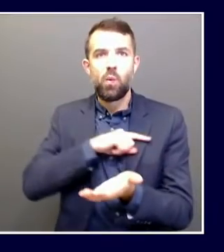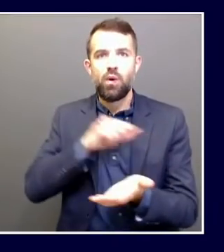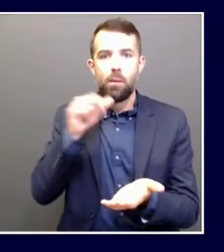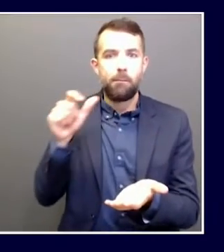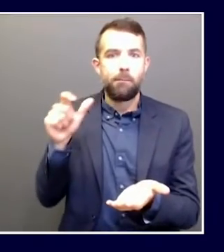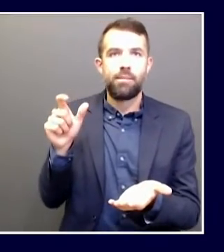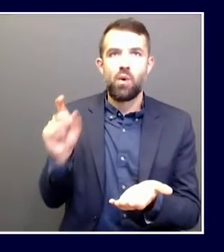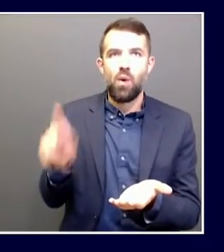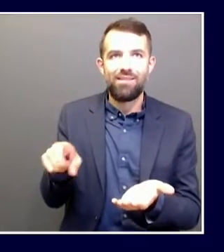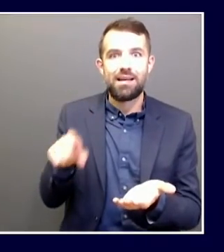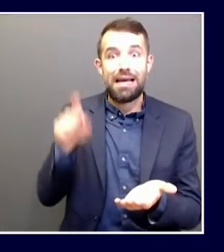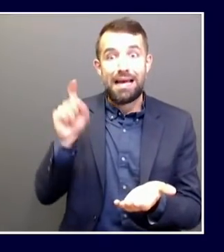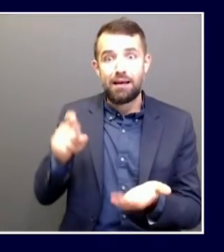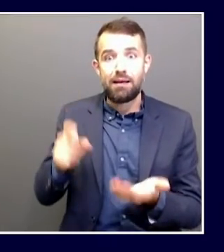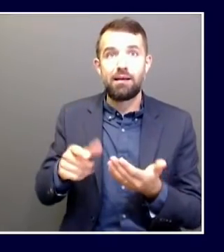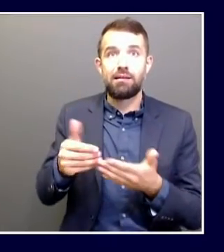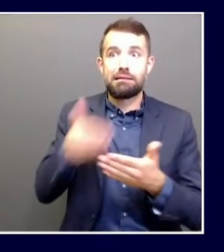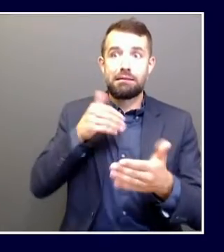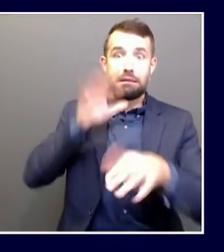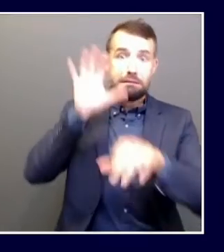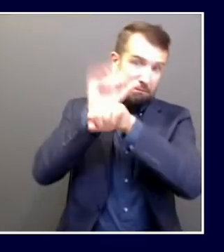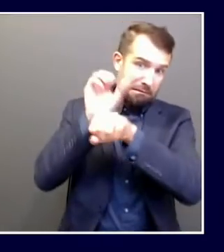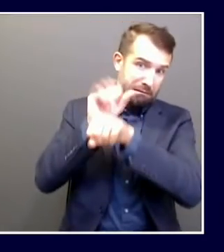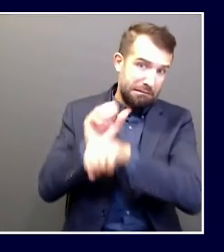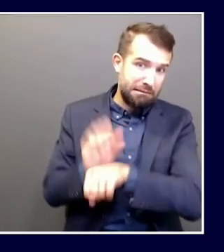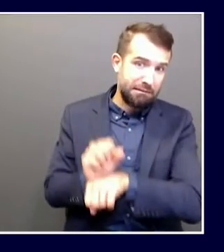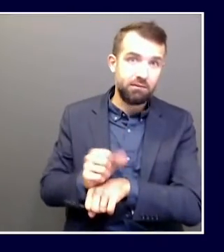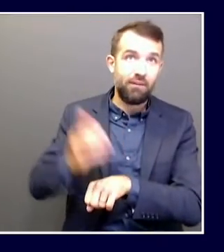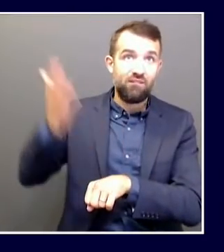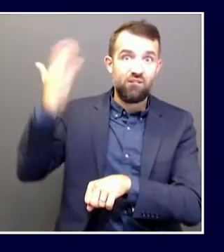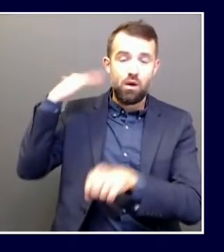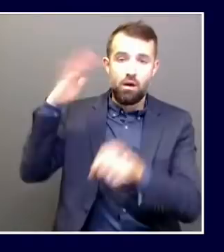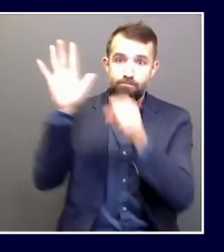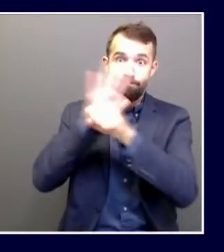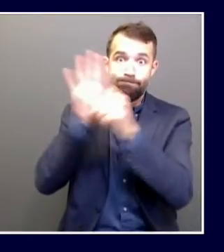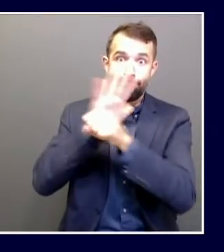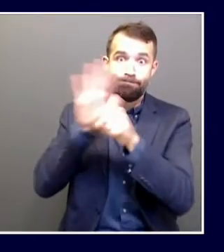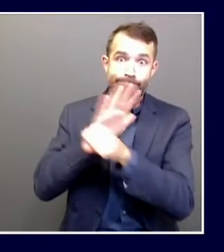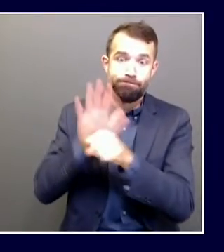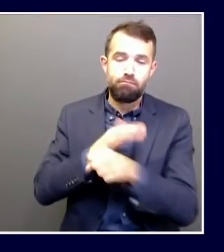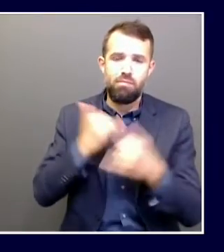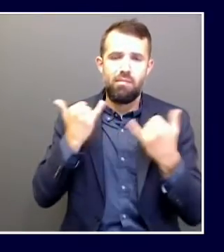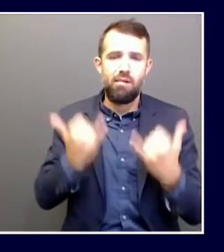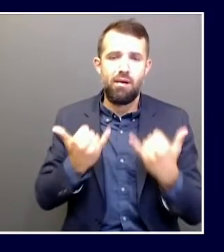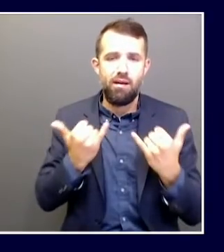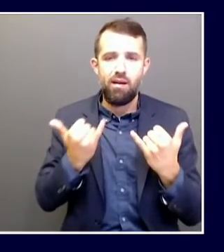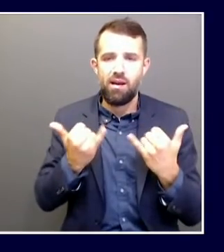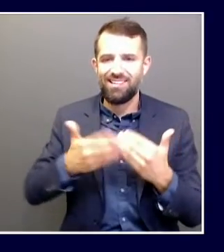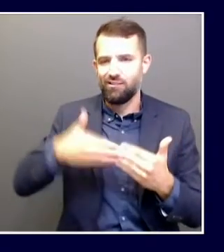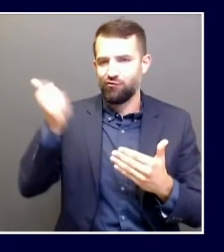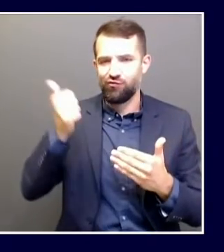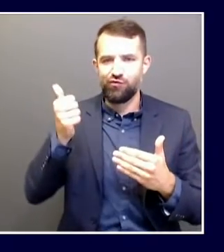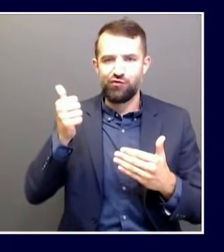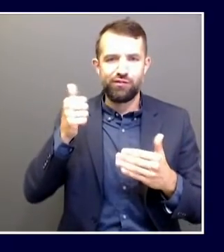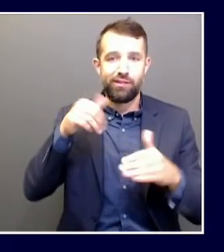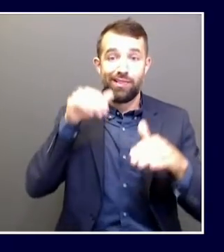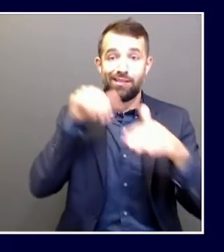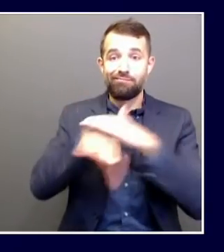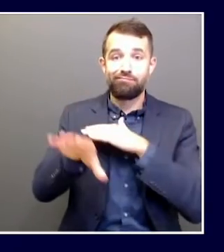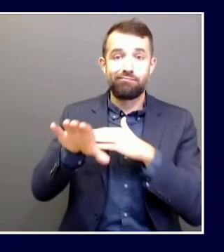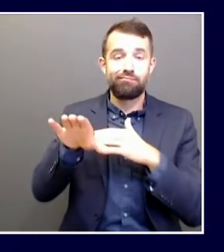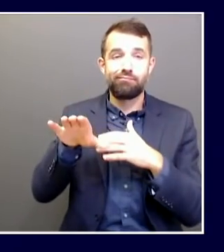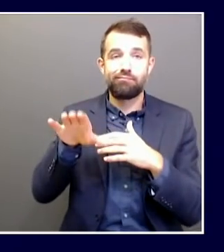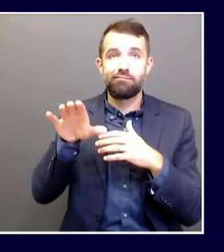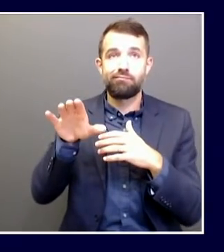basis, which of course obviates the need to have a scheduling platform. But Schedulo still exists, providers are using it, and folks